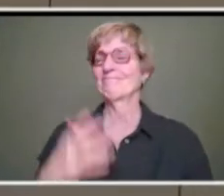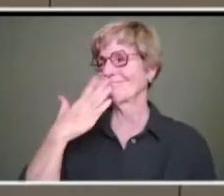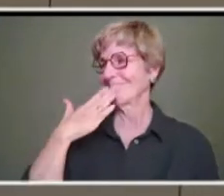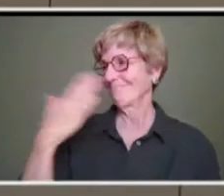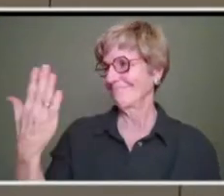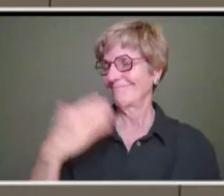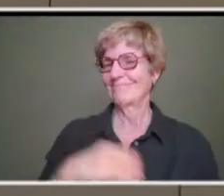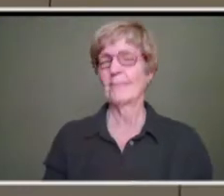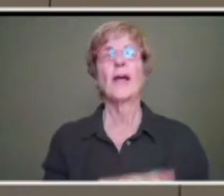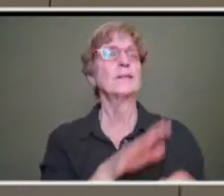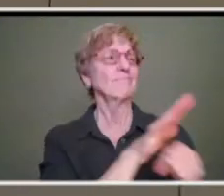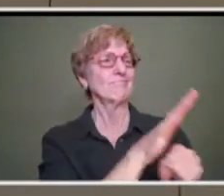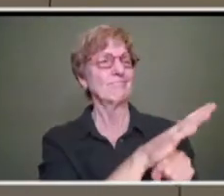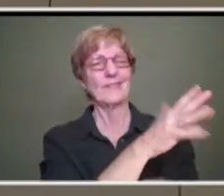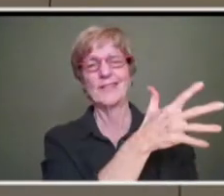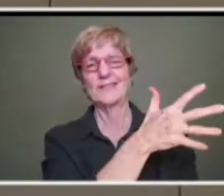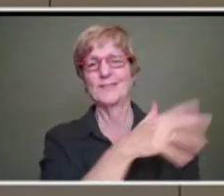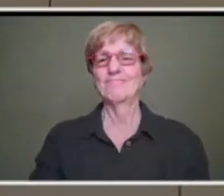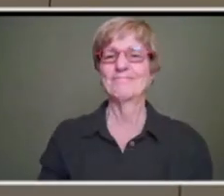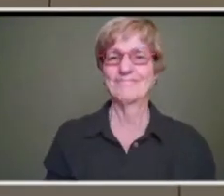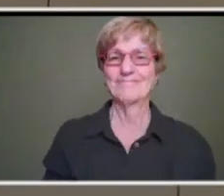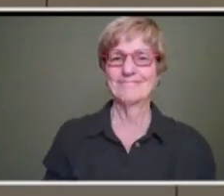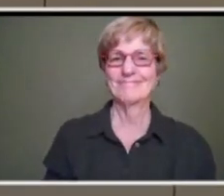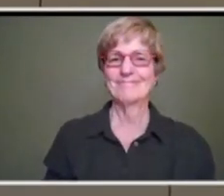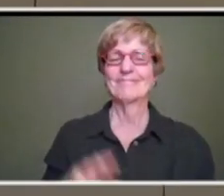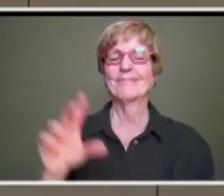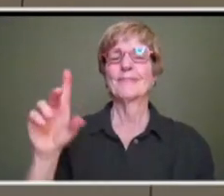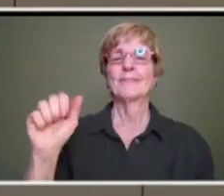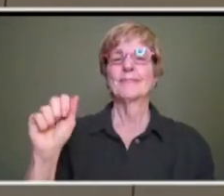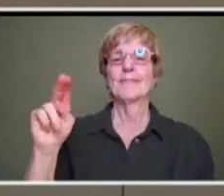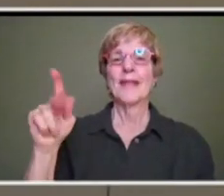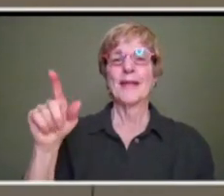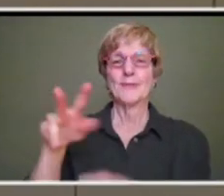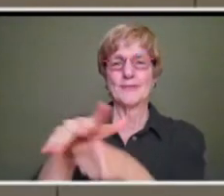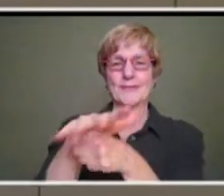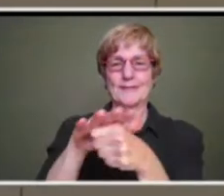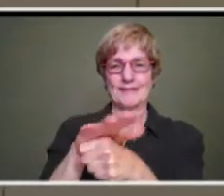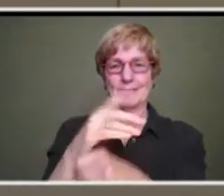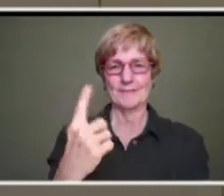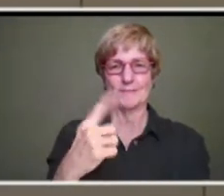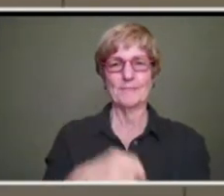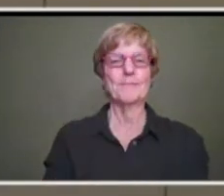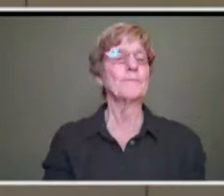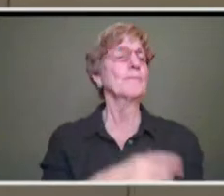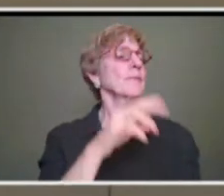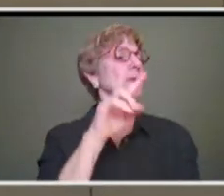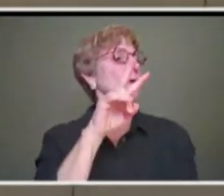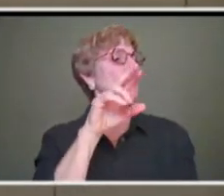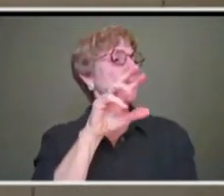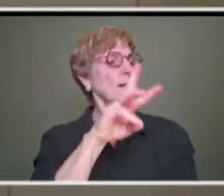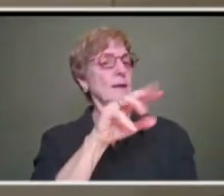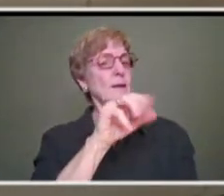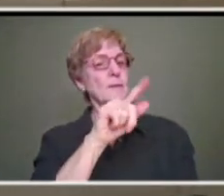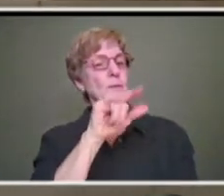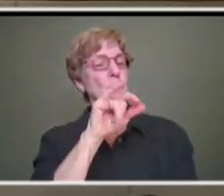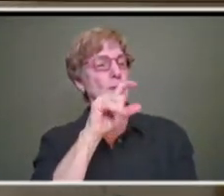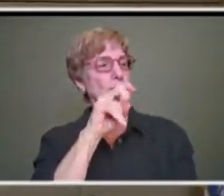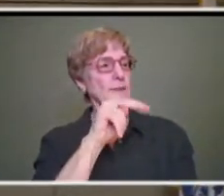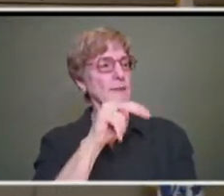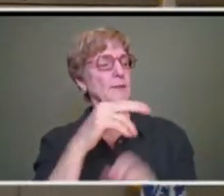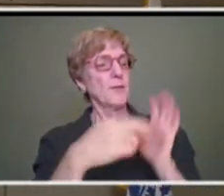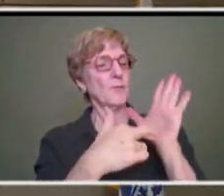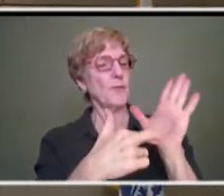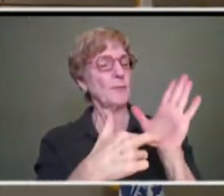that's enough Dante Anderson District One good evening I'm Victoria watlington your city councilman and representing